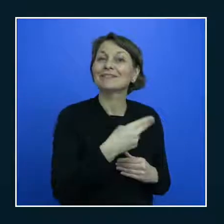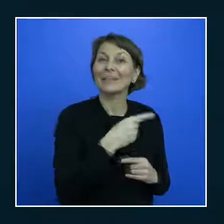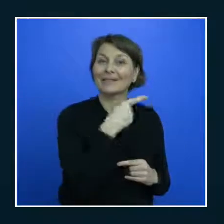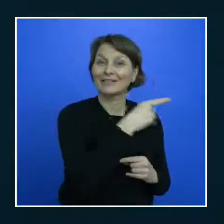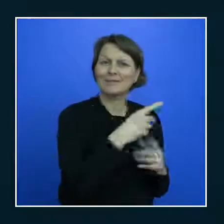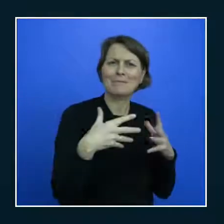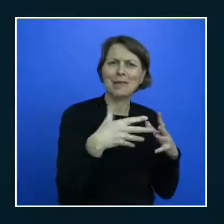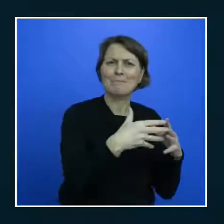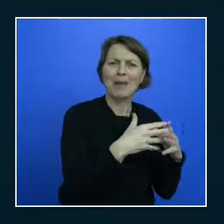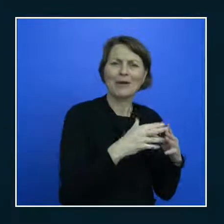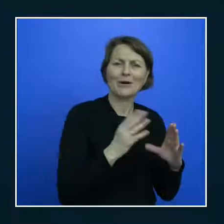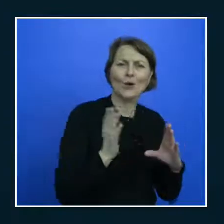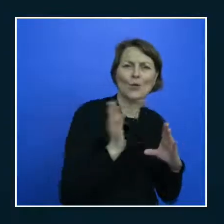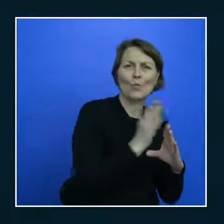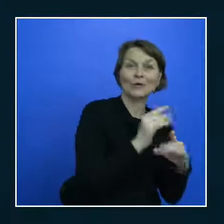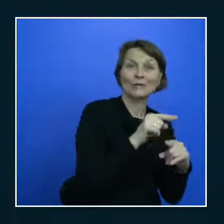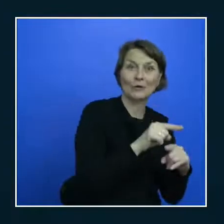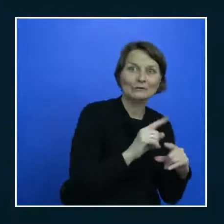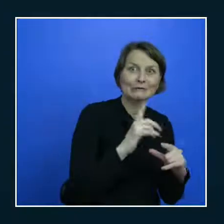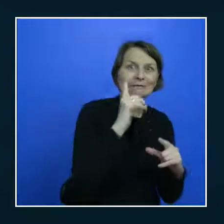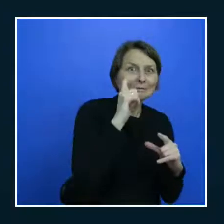working.